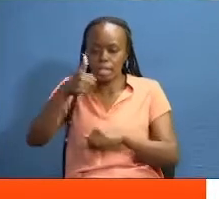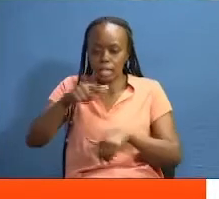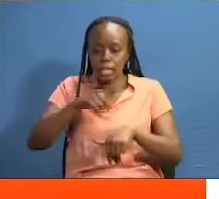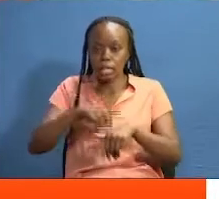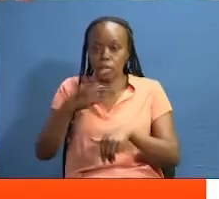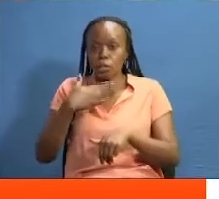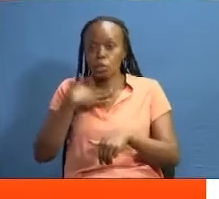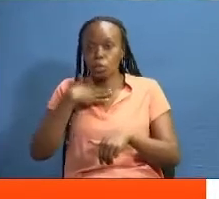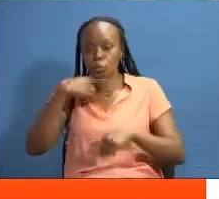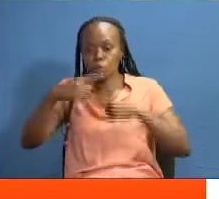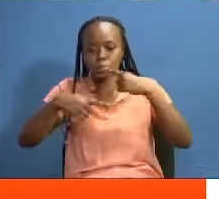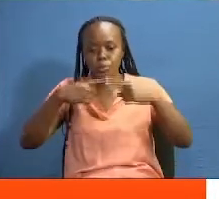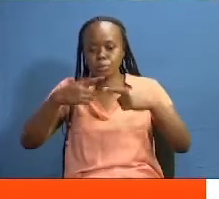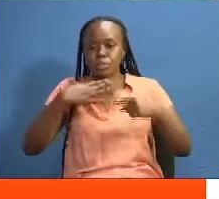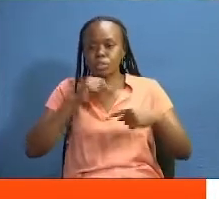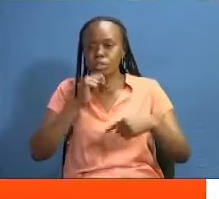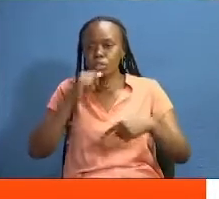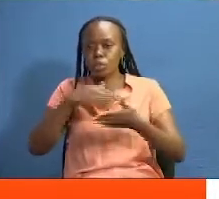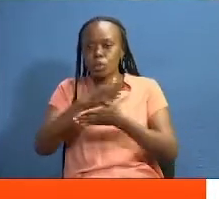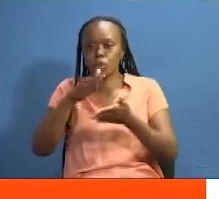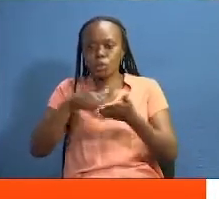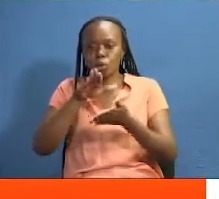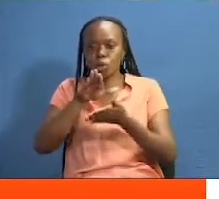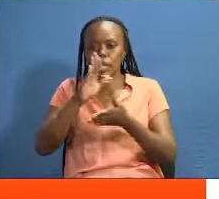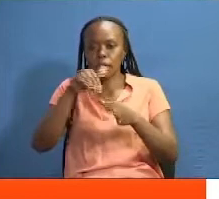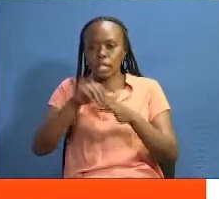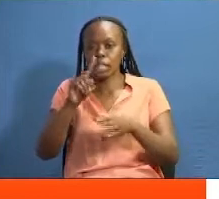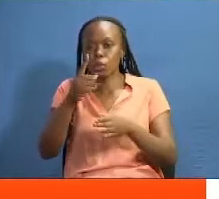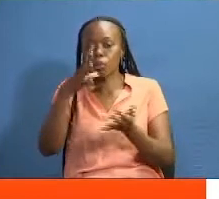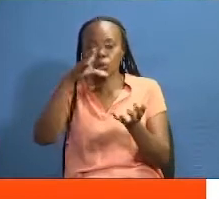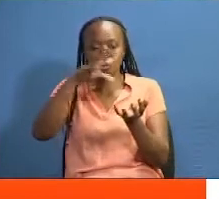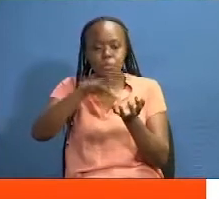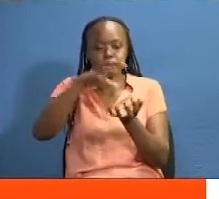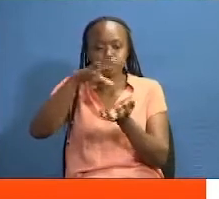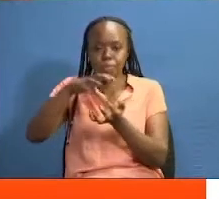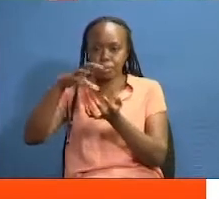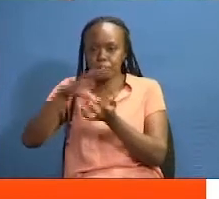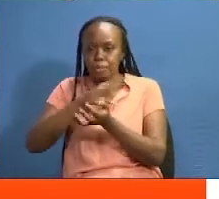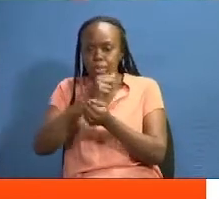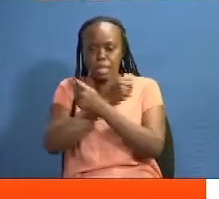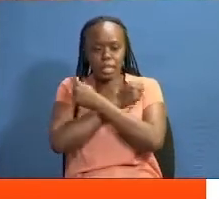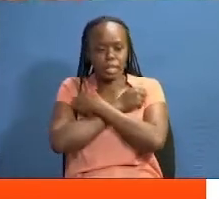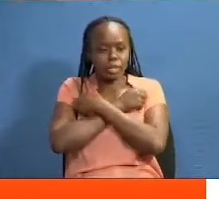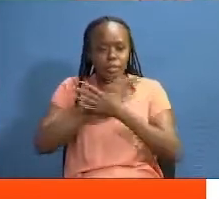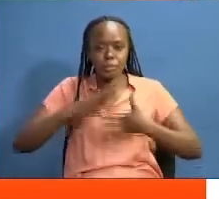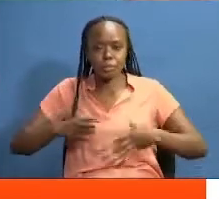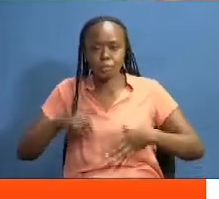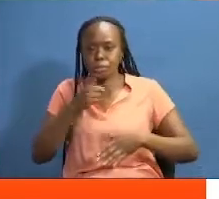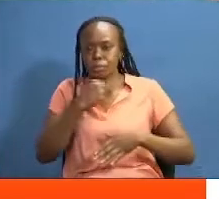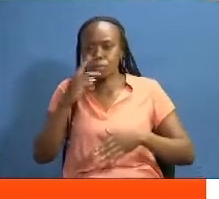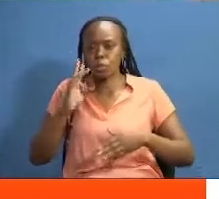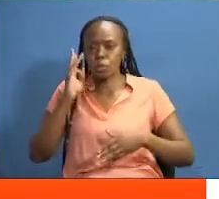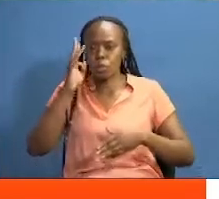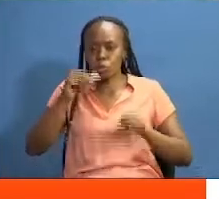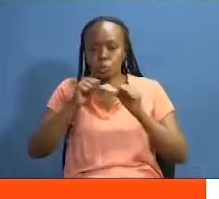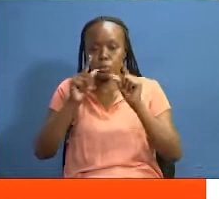you want to go far, don't put all your eggs in one basket. And I love people who will go an extra